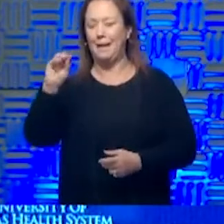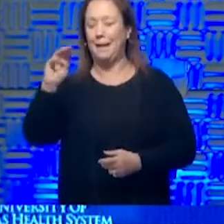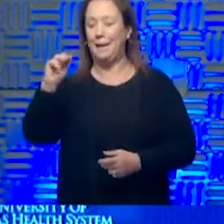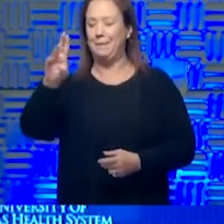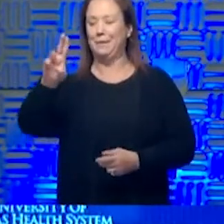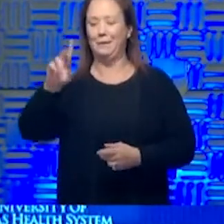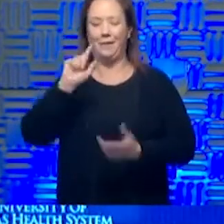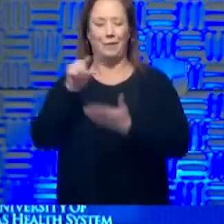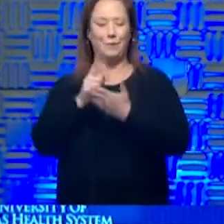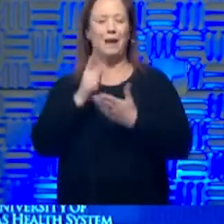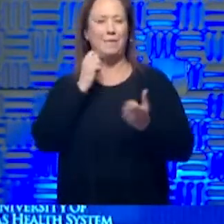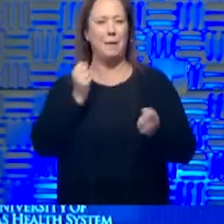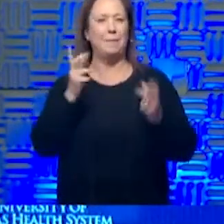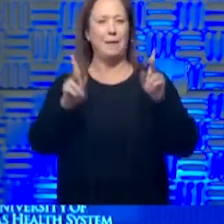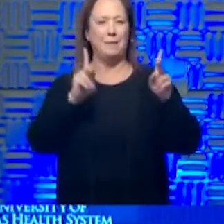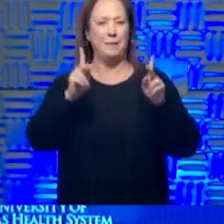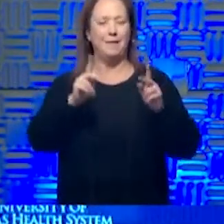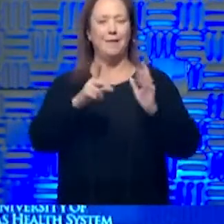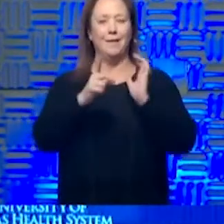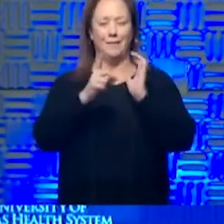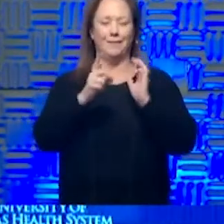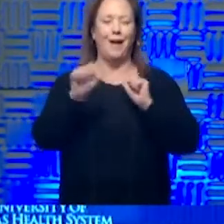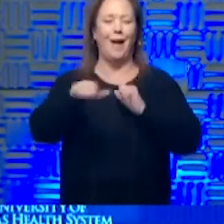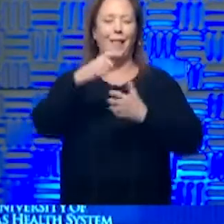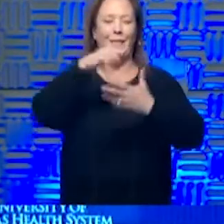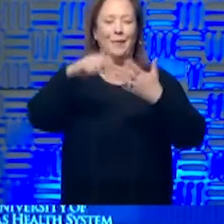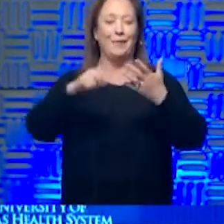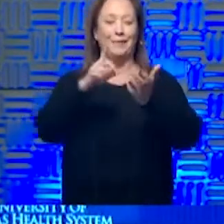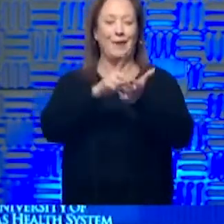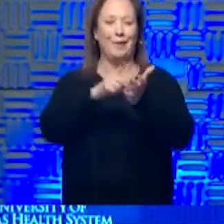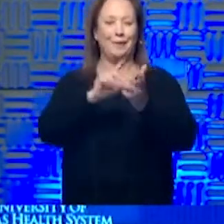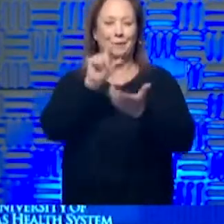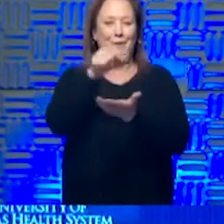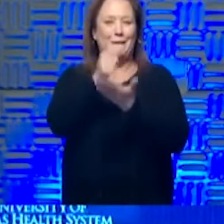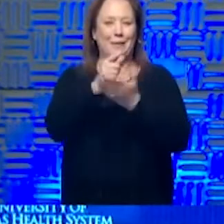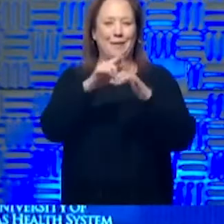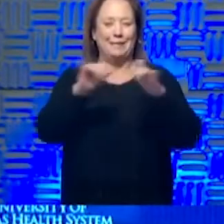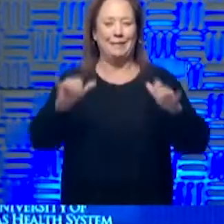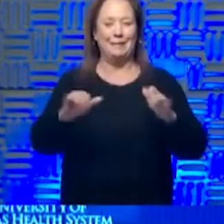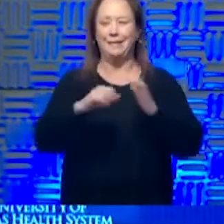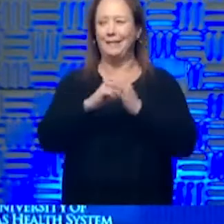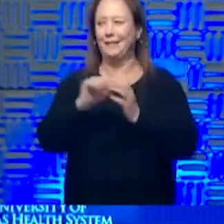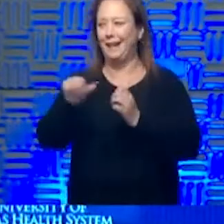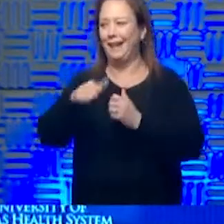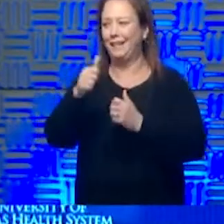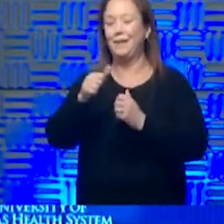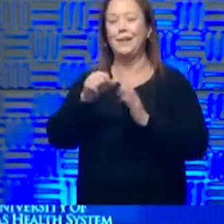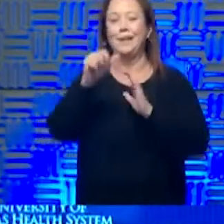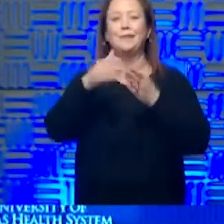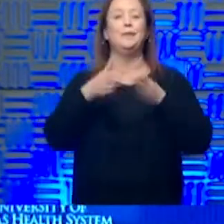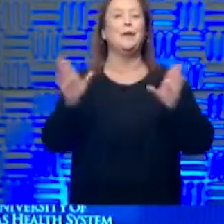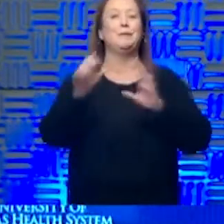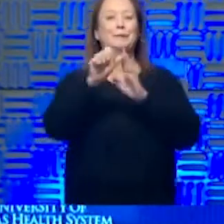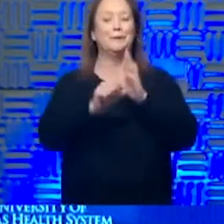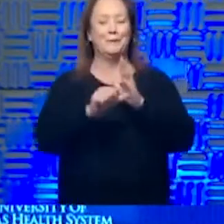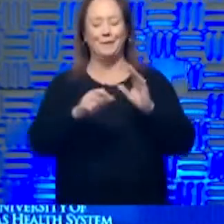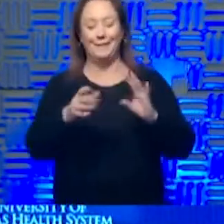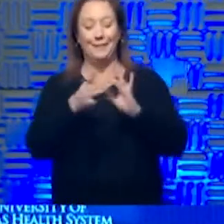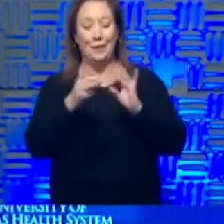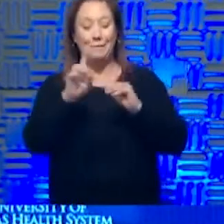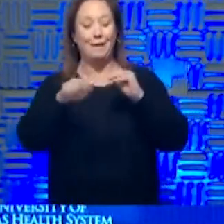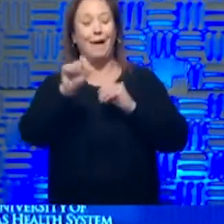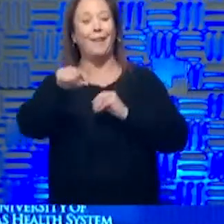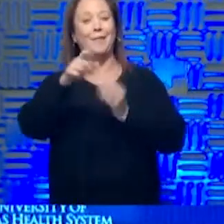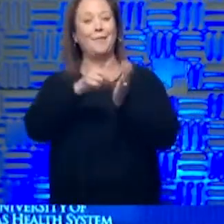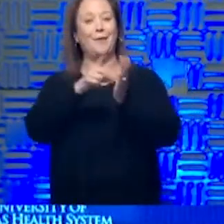that are currently here. Dr. Camerata, chair of neurosurgery. Camerata. Yeah, this is Dr. Delcor, chair of surgery. So. But